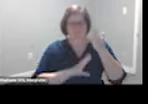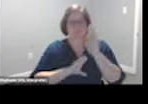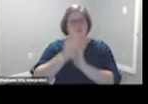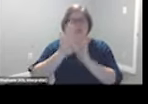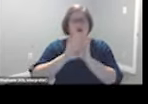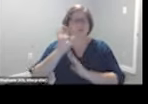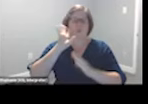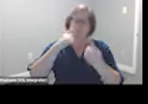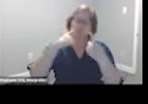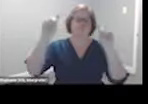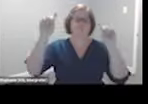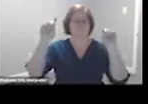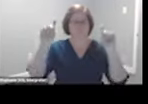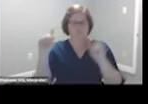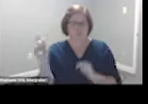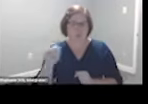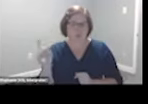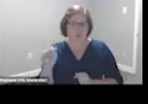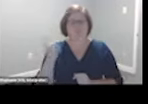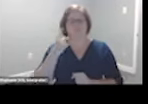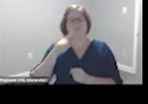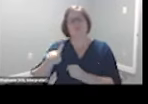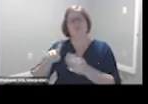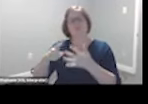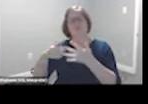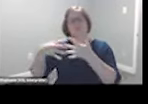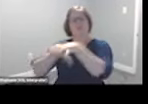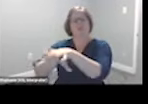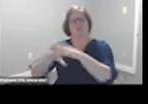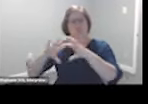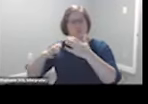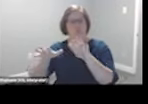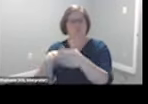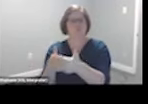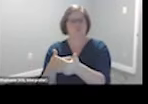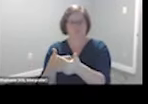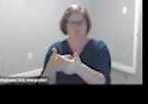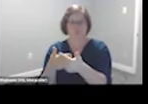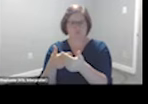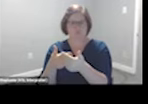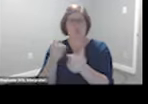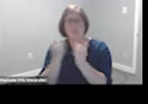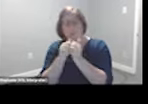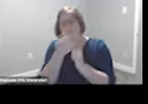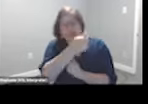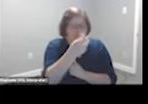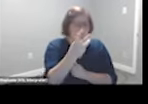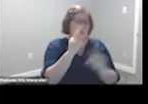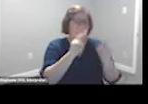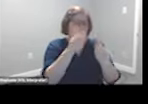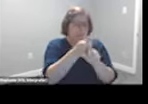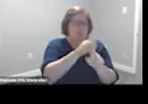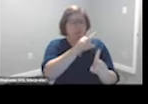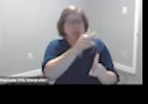best setting for most of the workshops we developed are for mainstream classrooms. So classrooms with a few VI pupils, mostly sighted pupils.